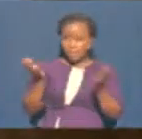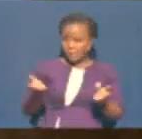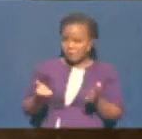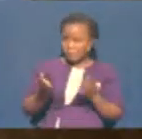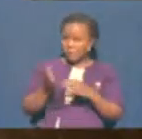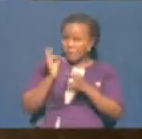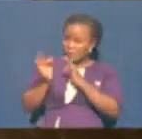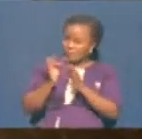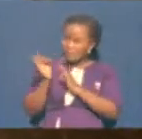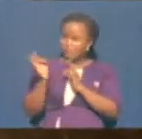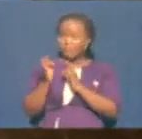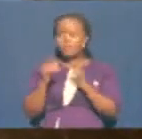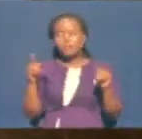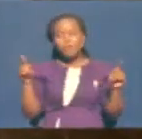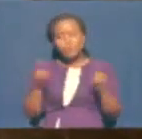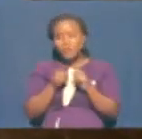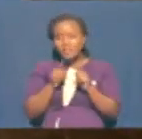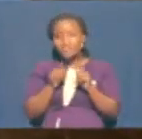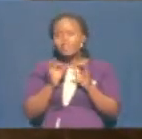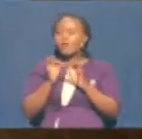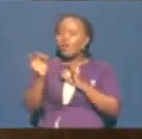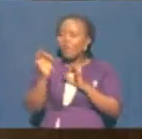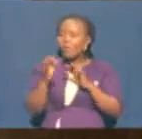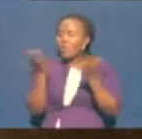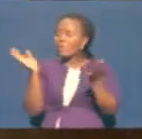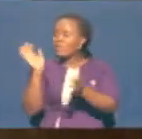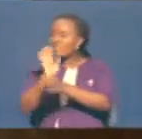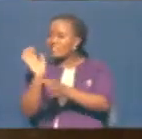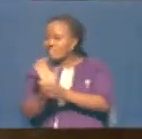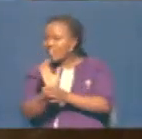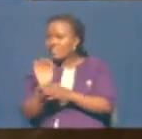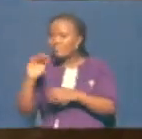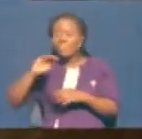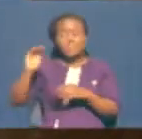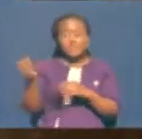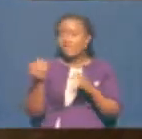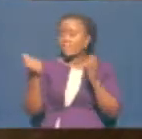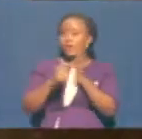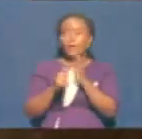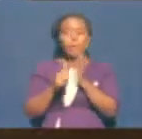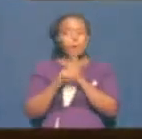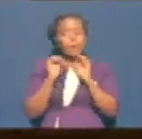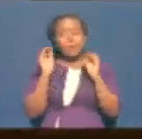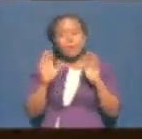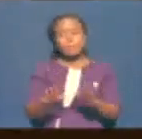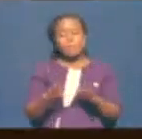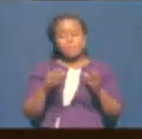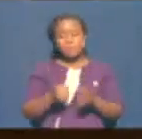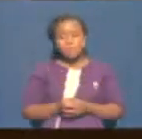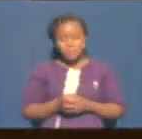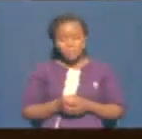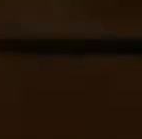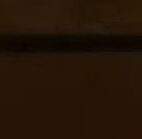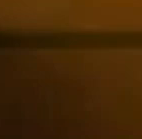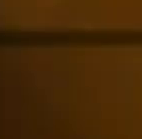it's taught in the street or in churches, we don't mind.